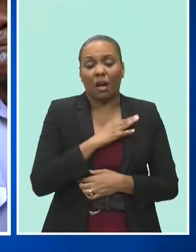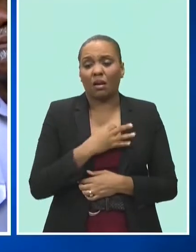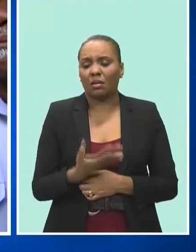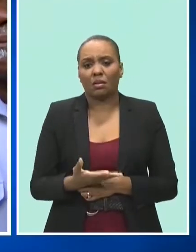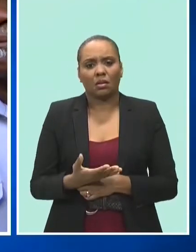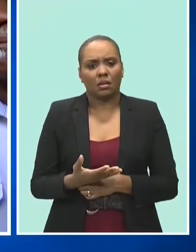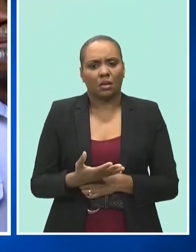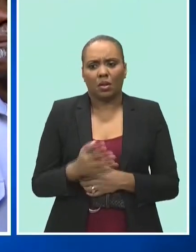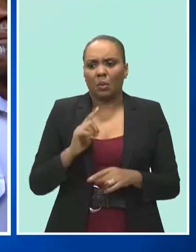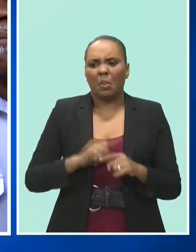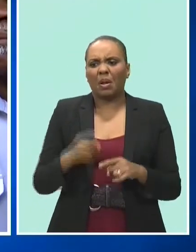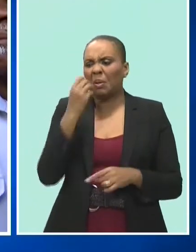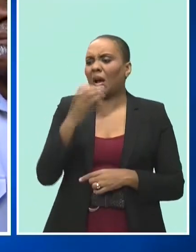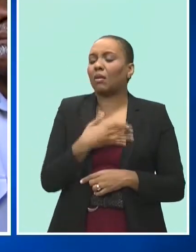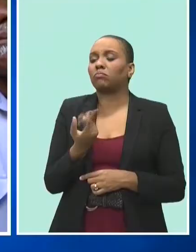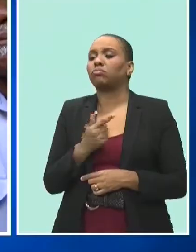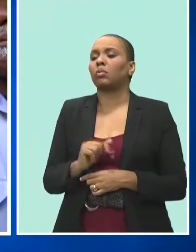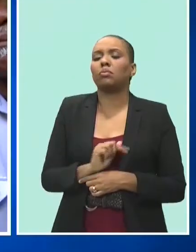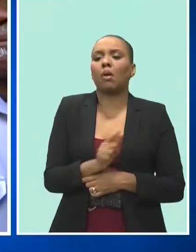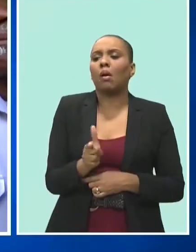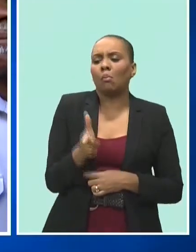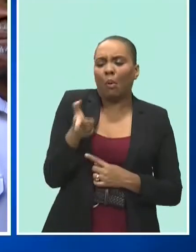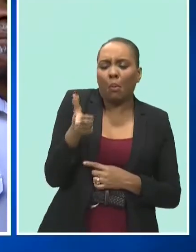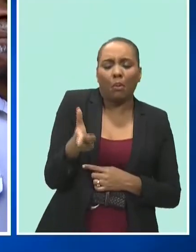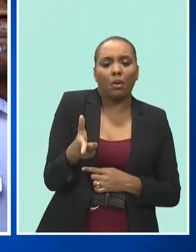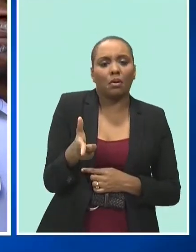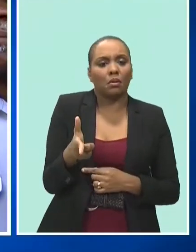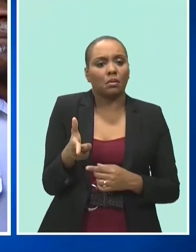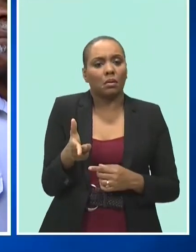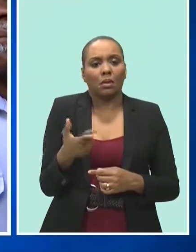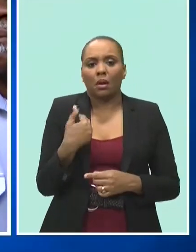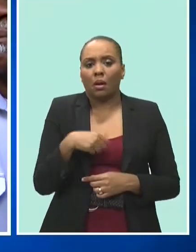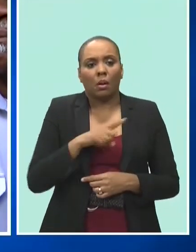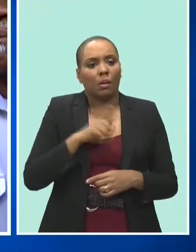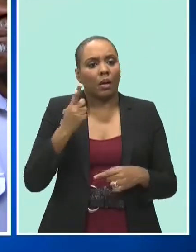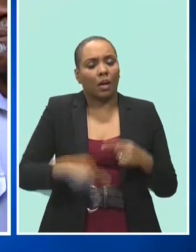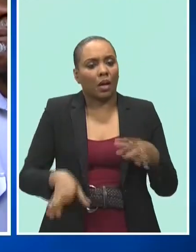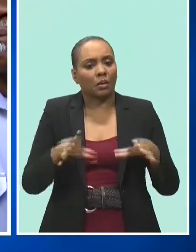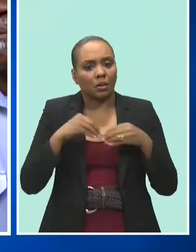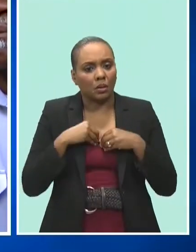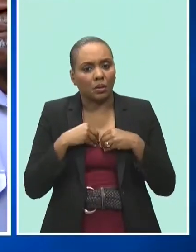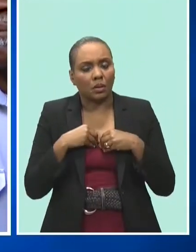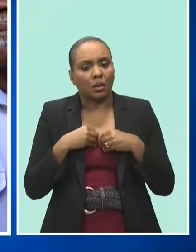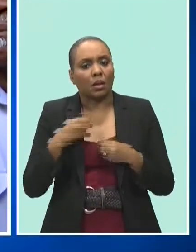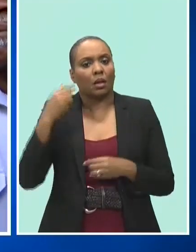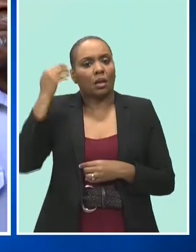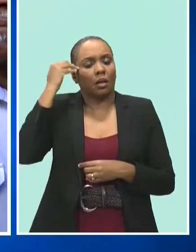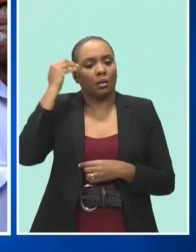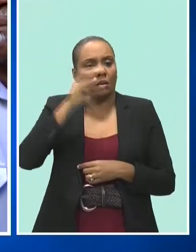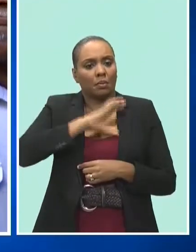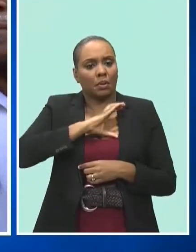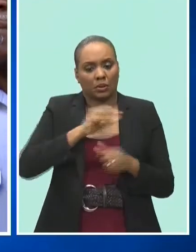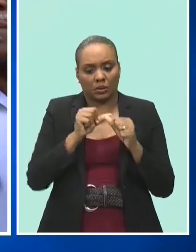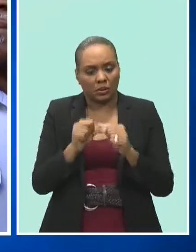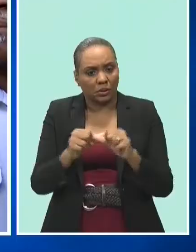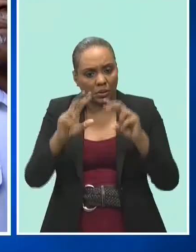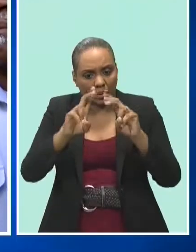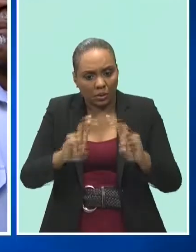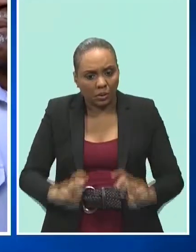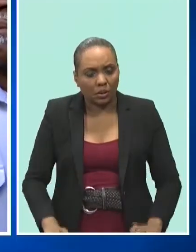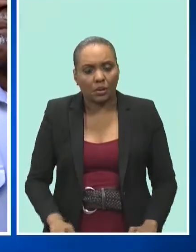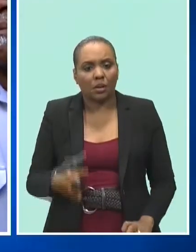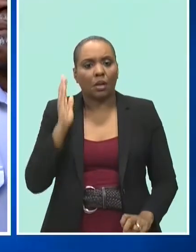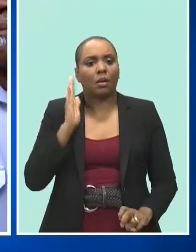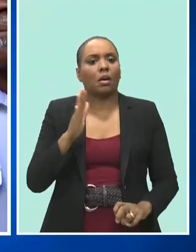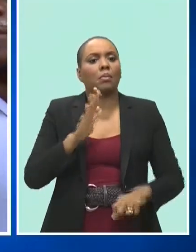is something that none of us in the society must tolerate. I therefore know that while the police are continuing their investigations, they will be